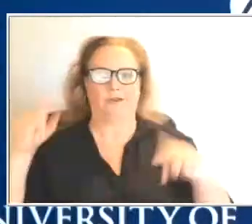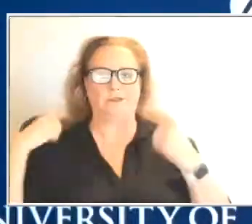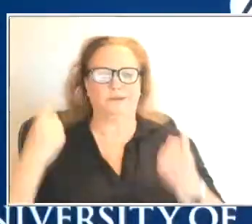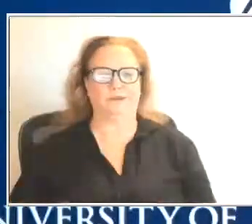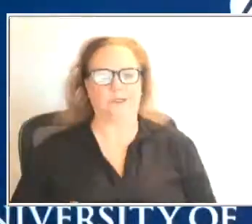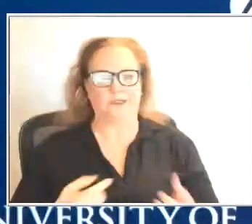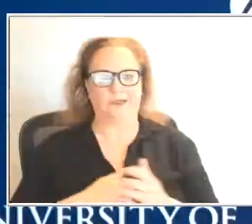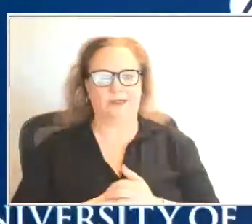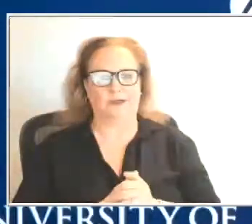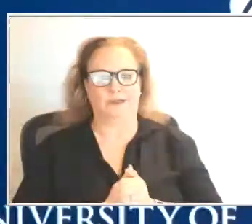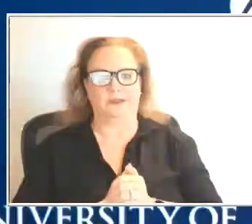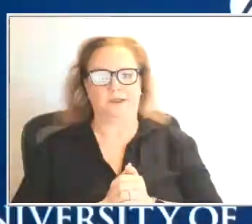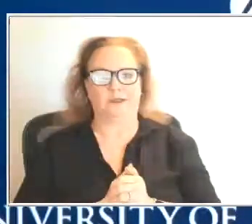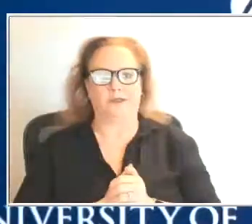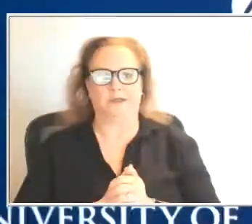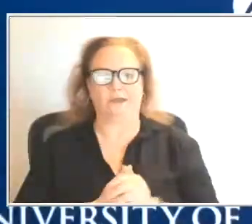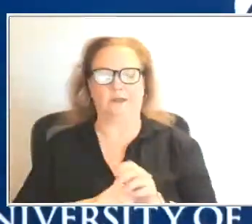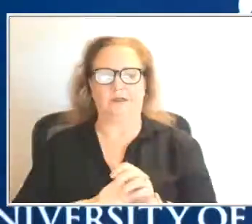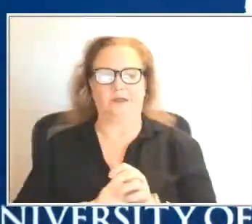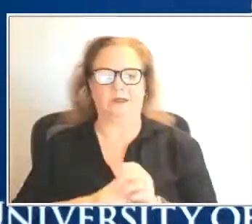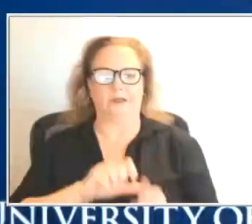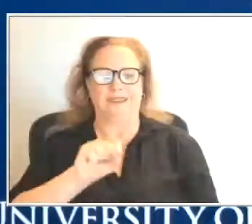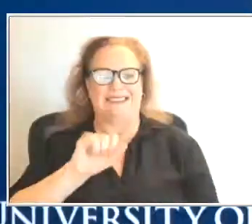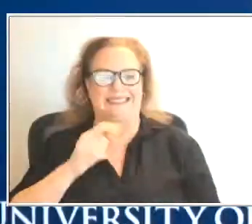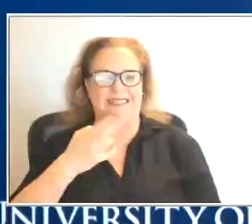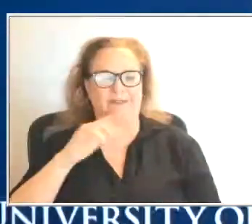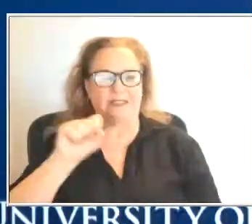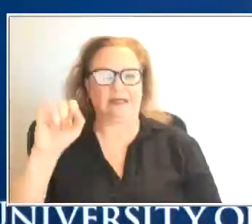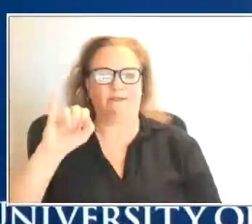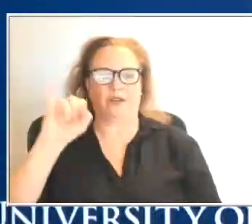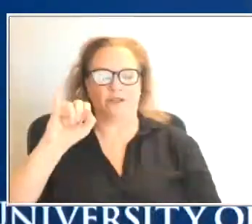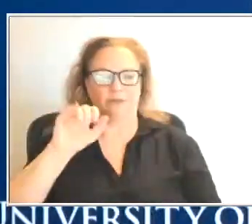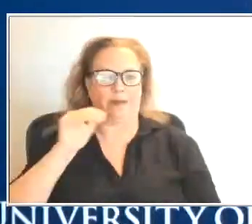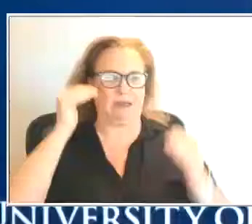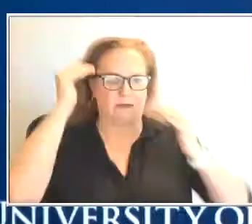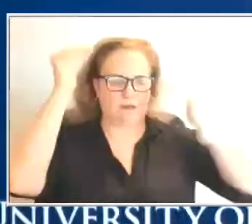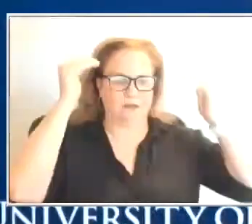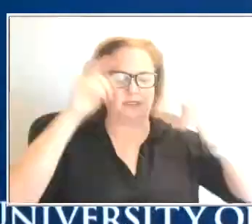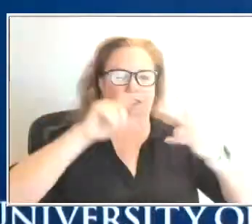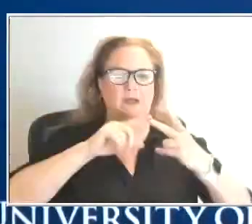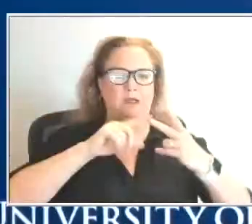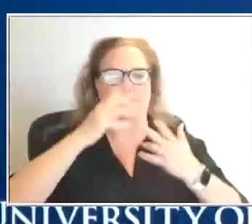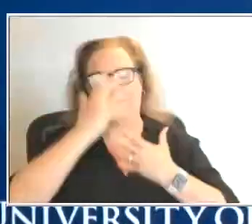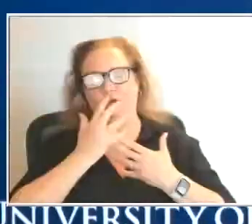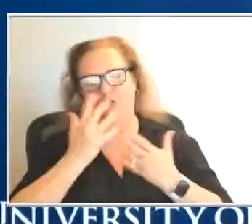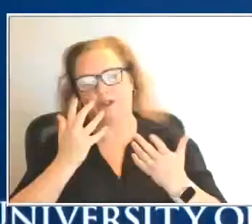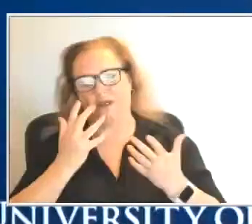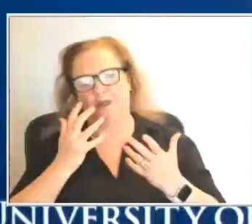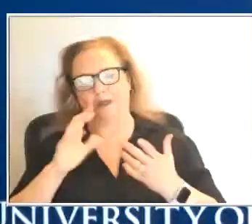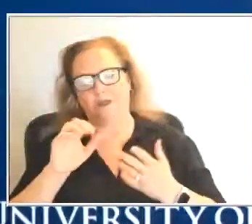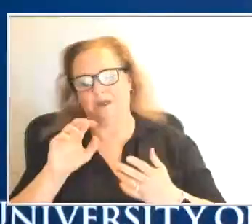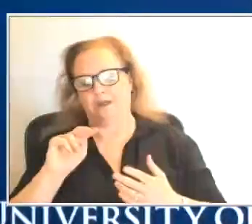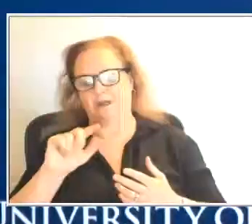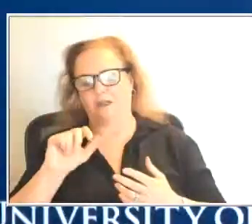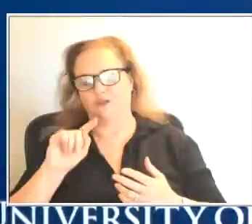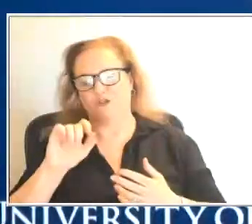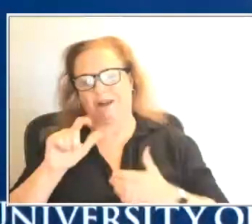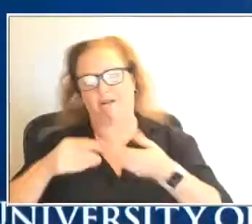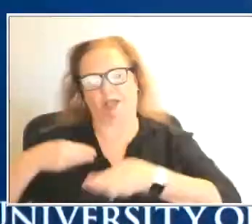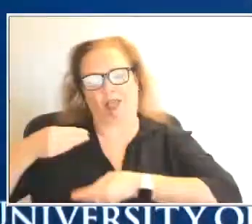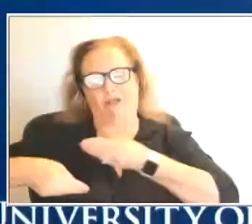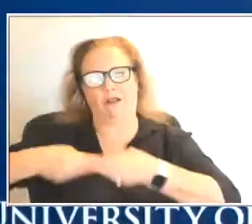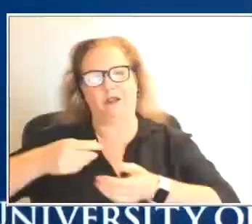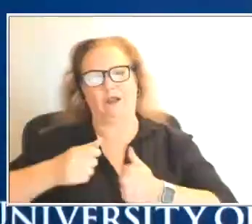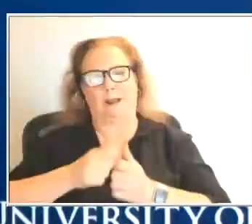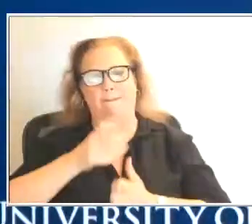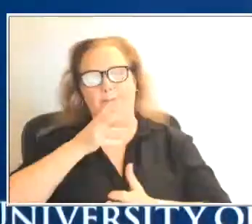goes for not only syphilis infections by adults, but also, unfortunately, congenital syphilis infections, so when mom